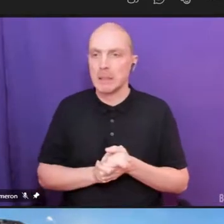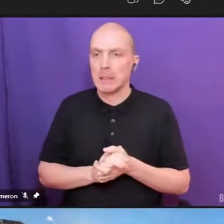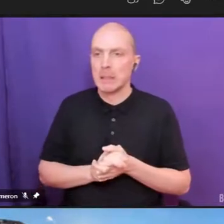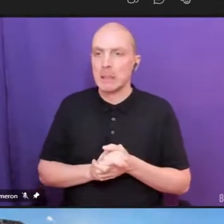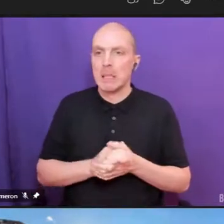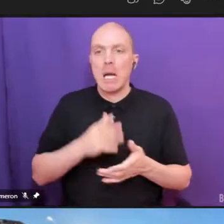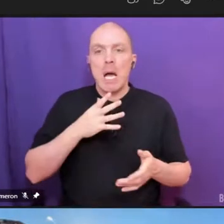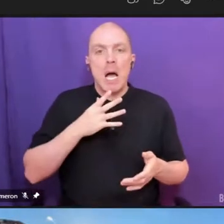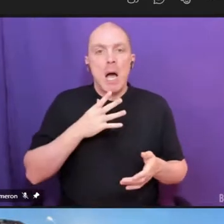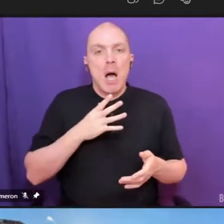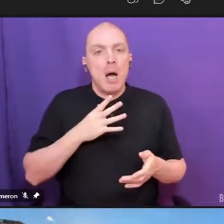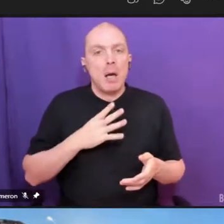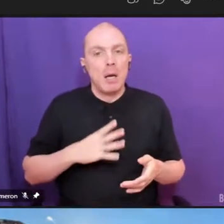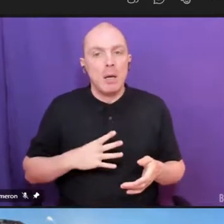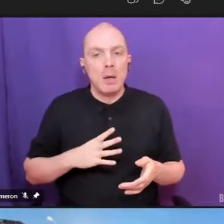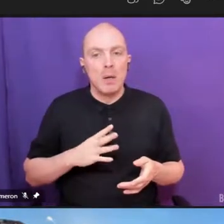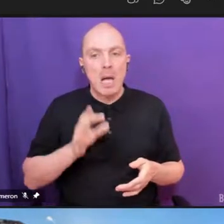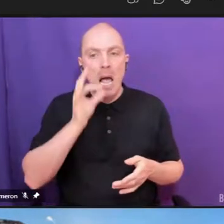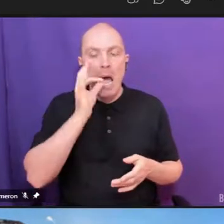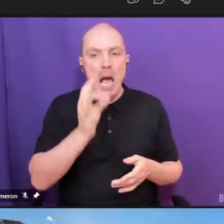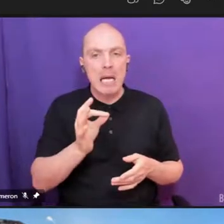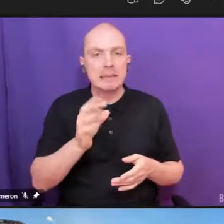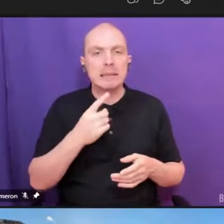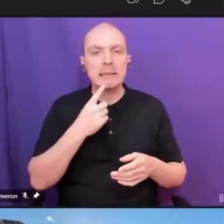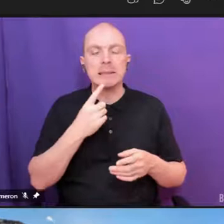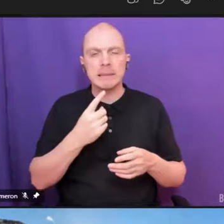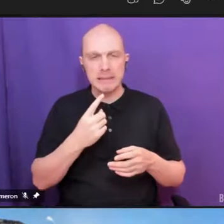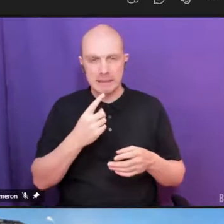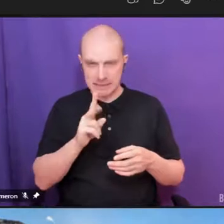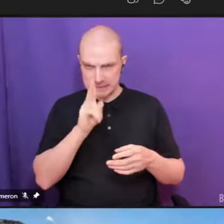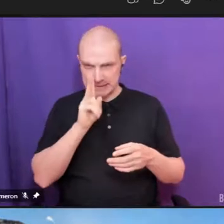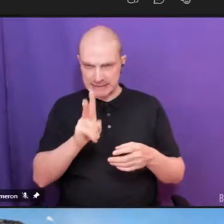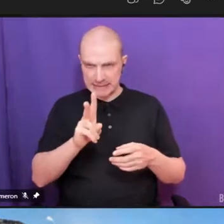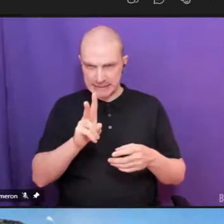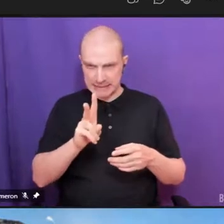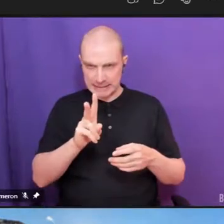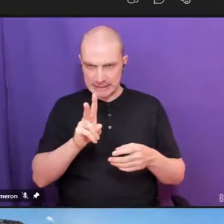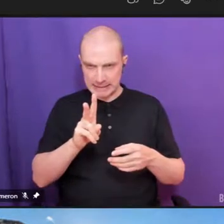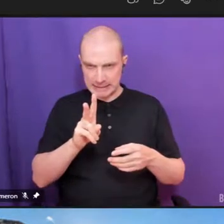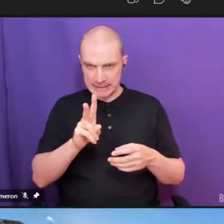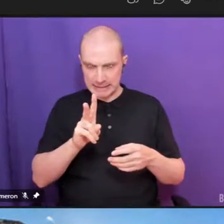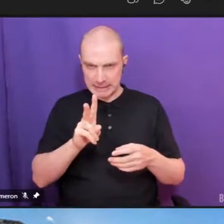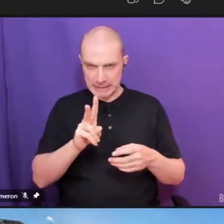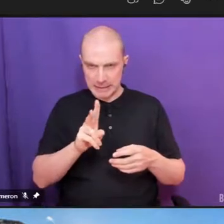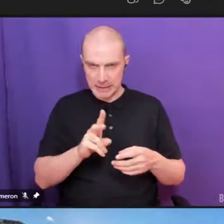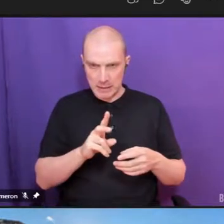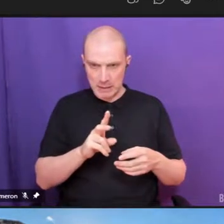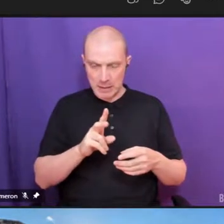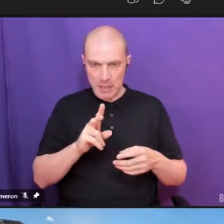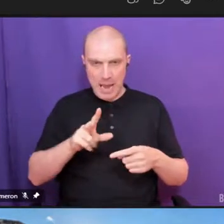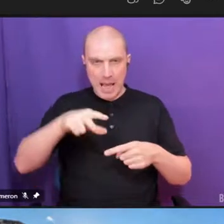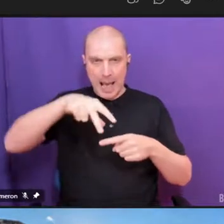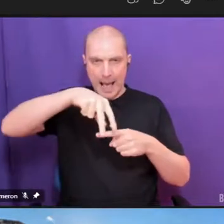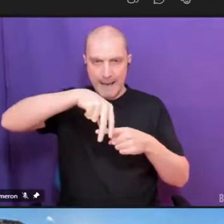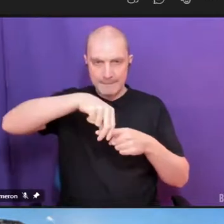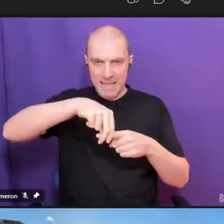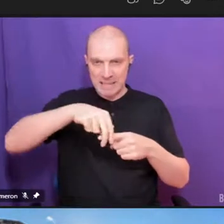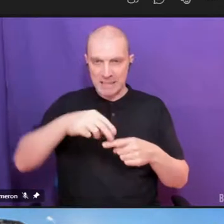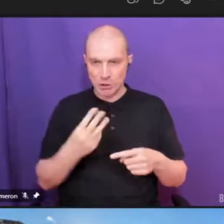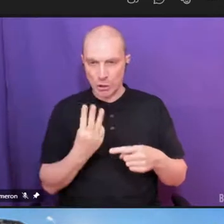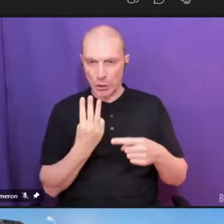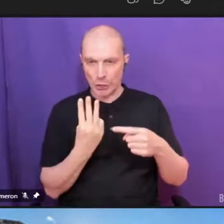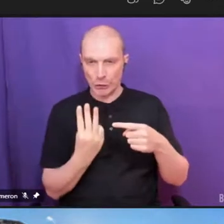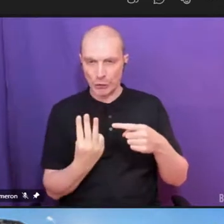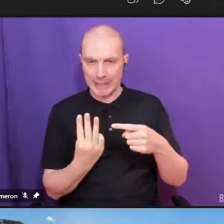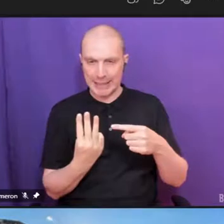at the end of Appendix 3 on 109, like you said, those highlighted